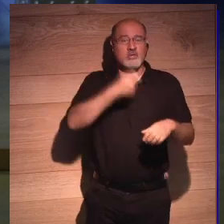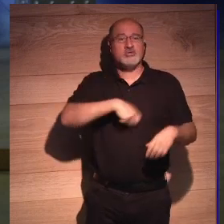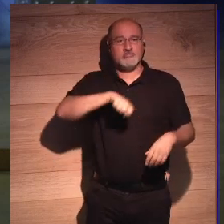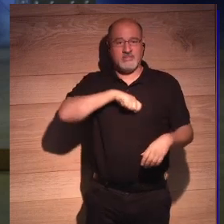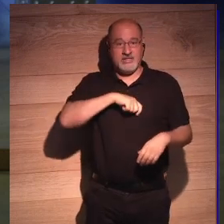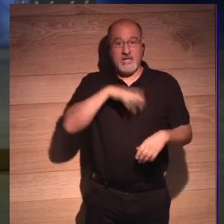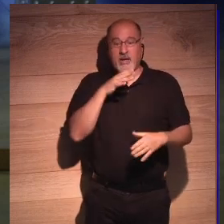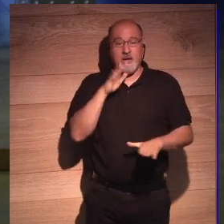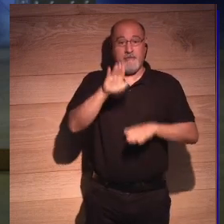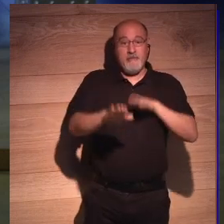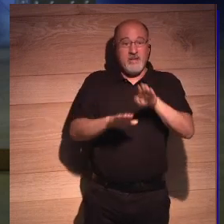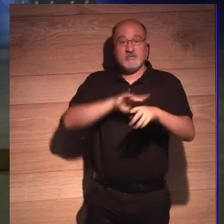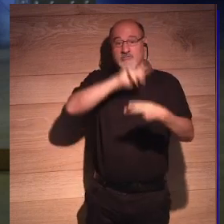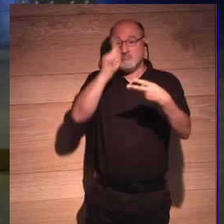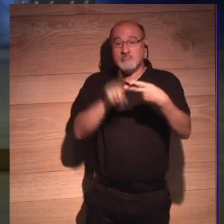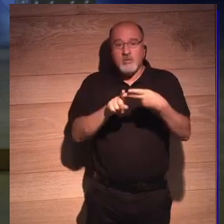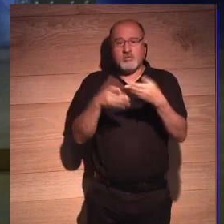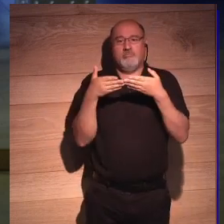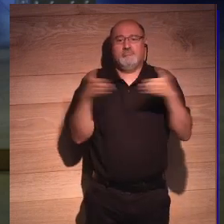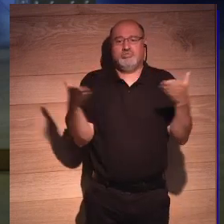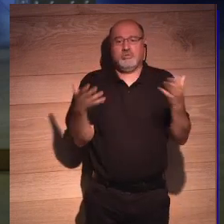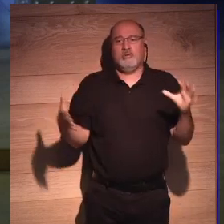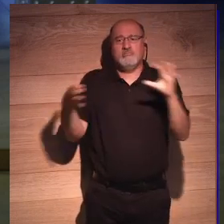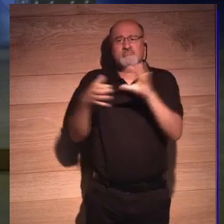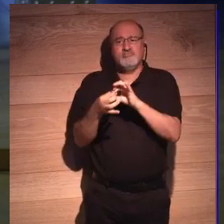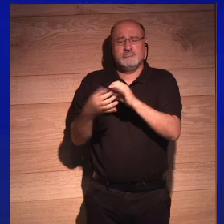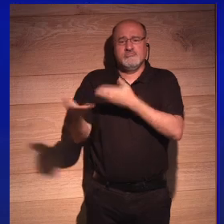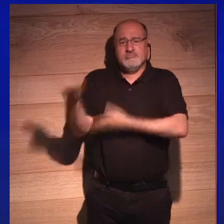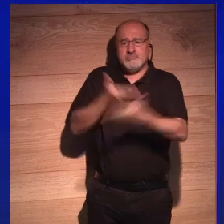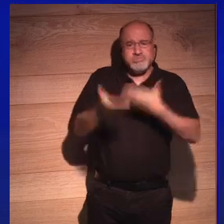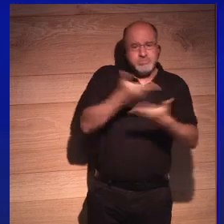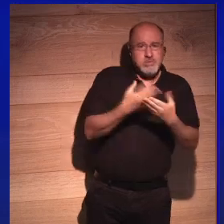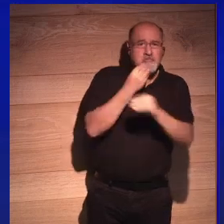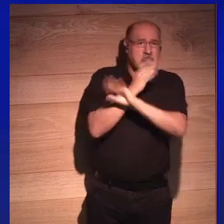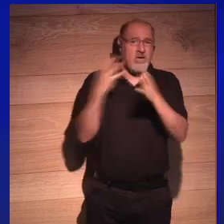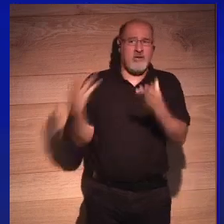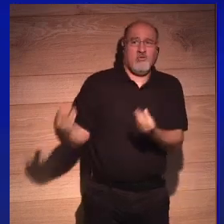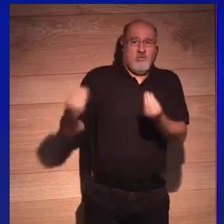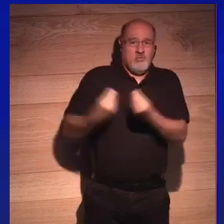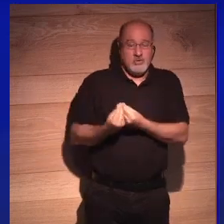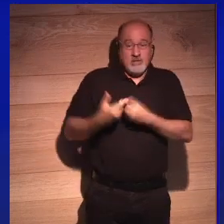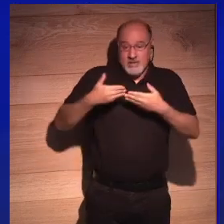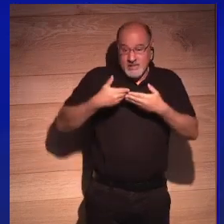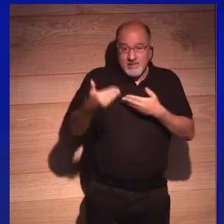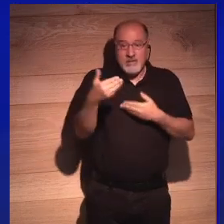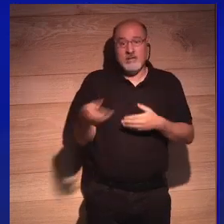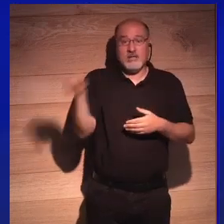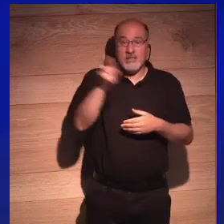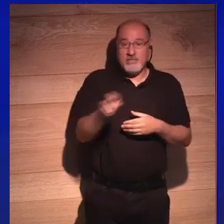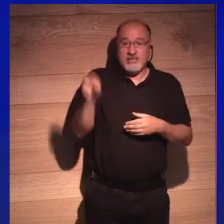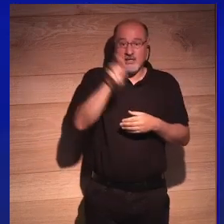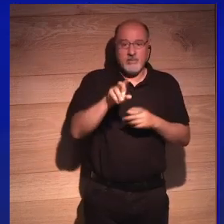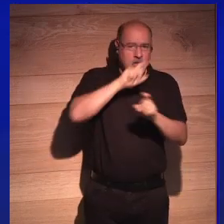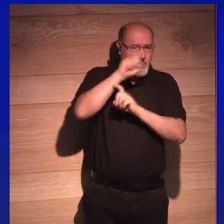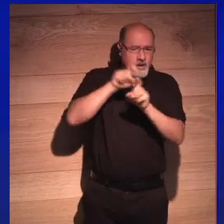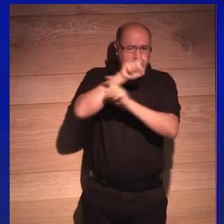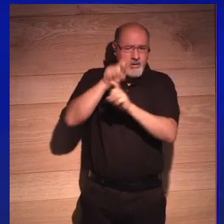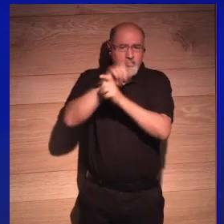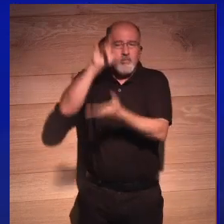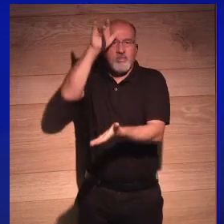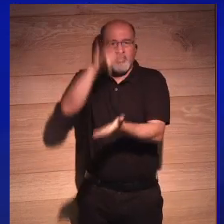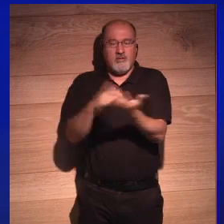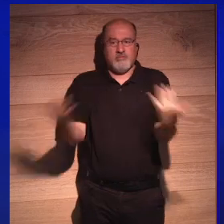And the next step was to organize this fest with the best allies. As I was saying, we hope to do it